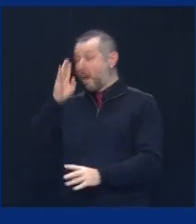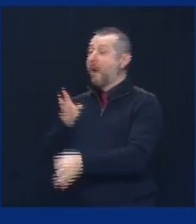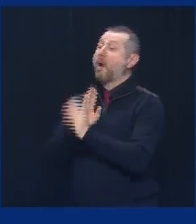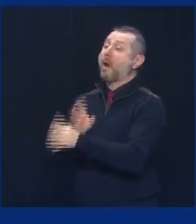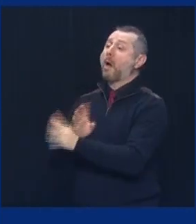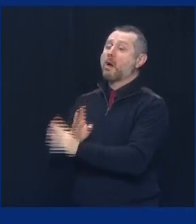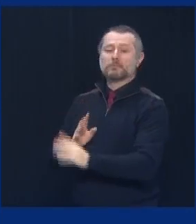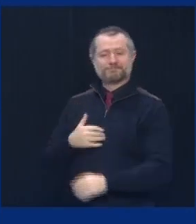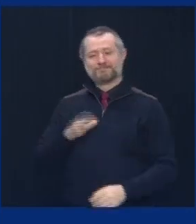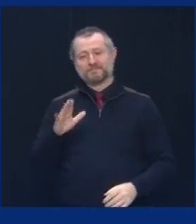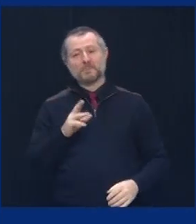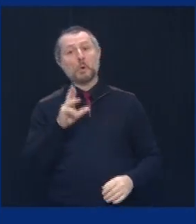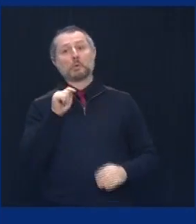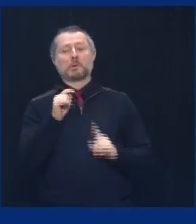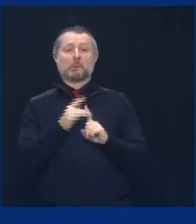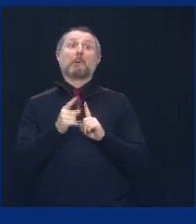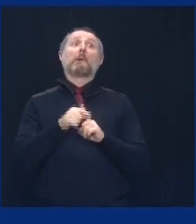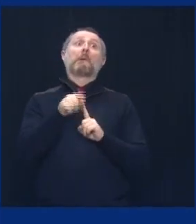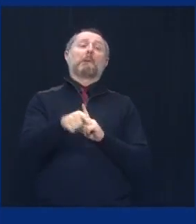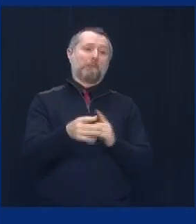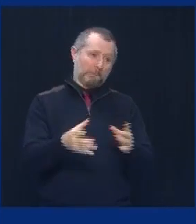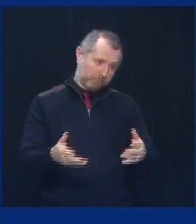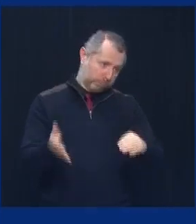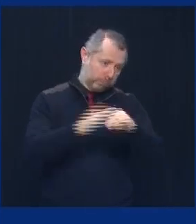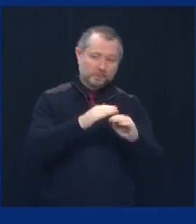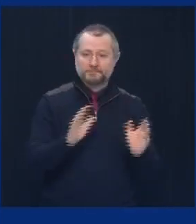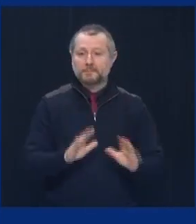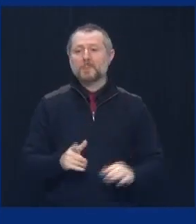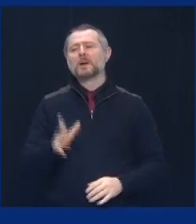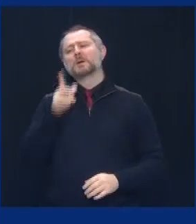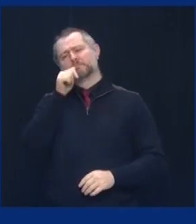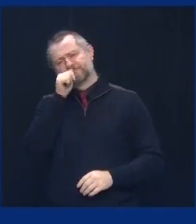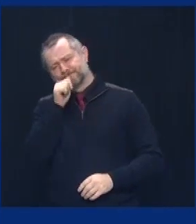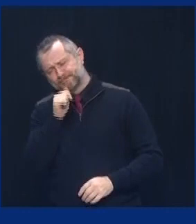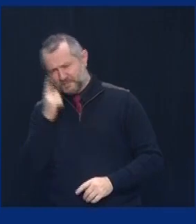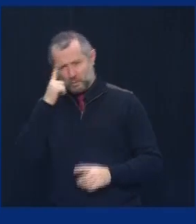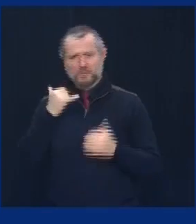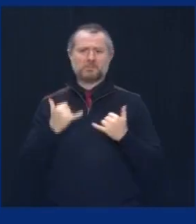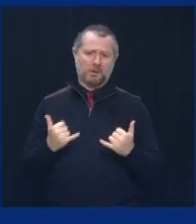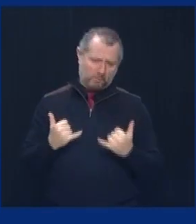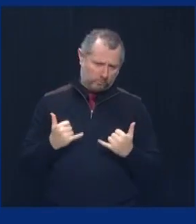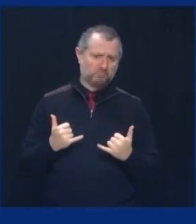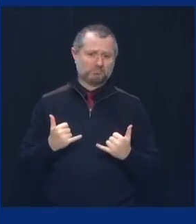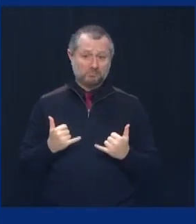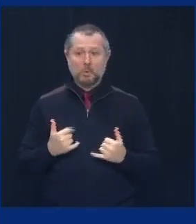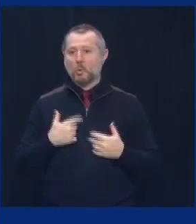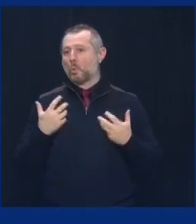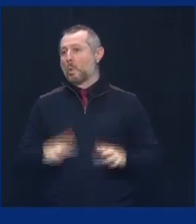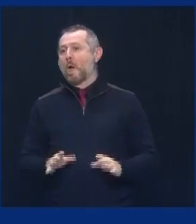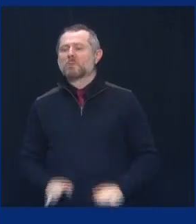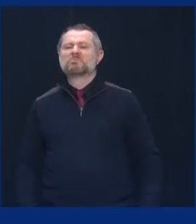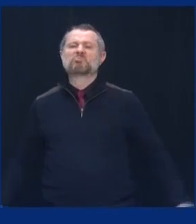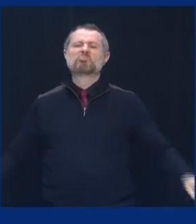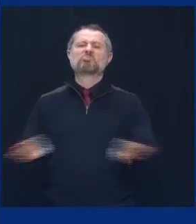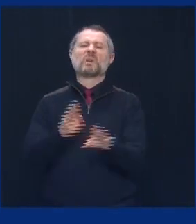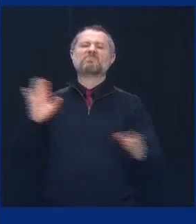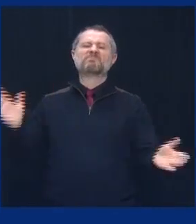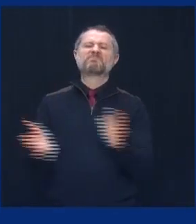rate. And let's get through this without having to get to shutdown, right?